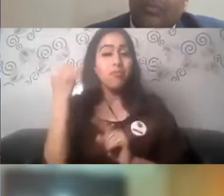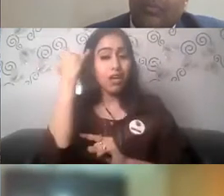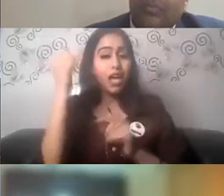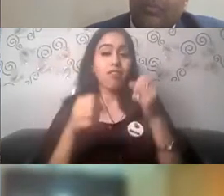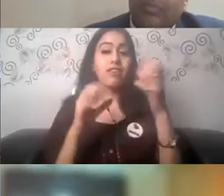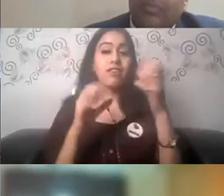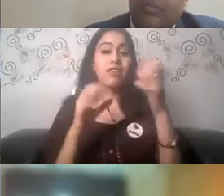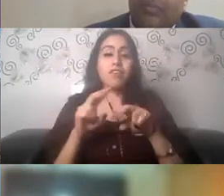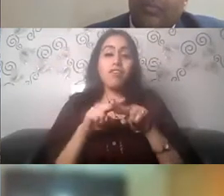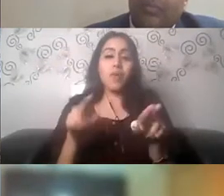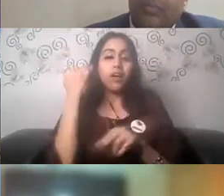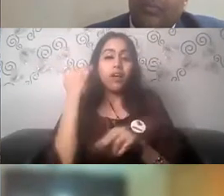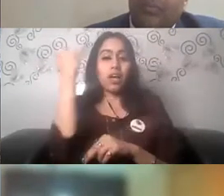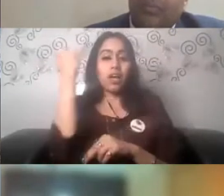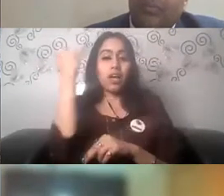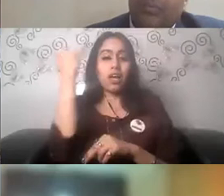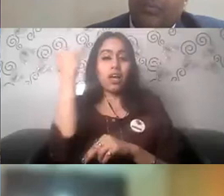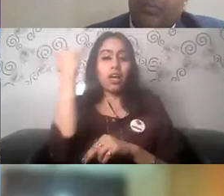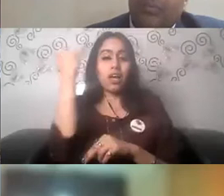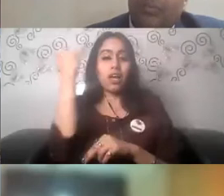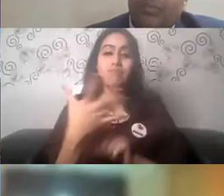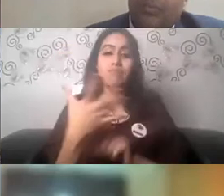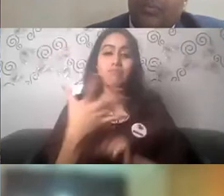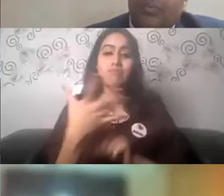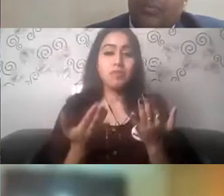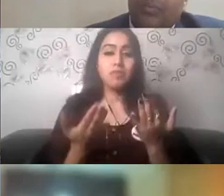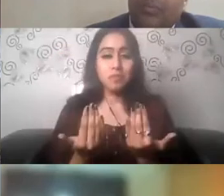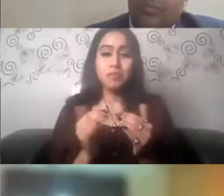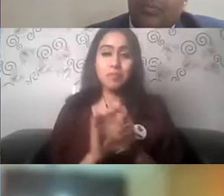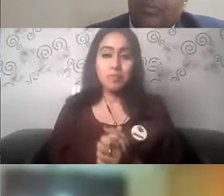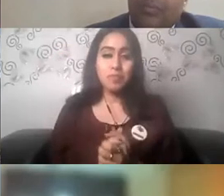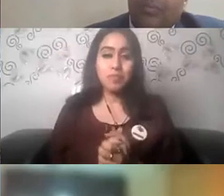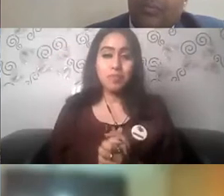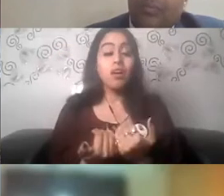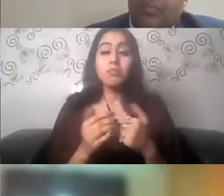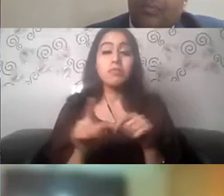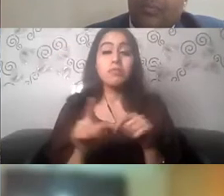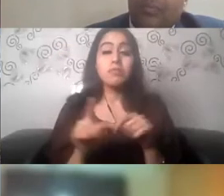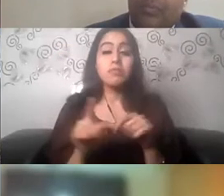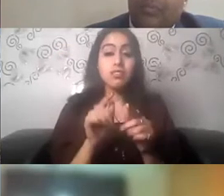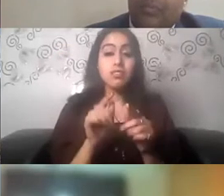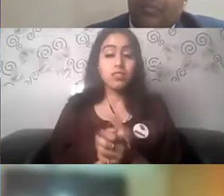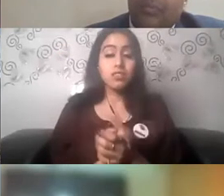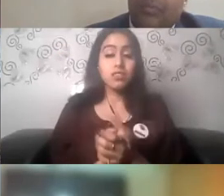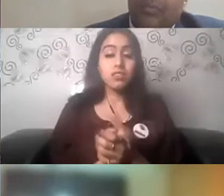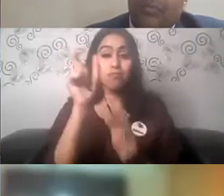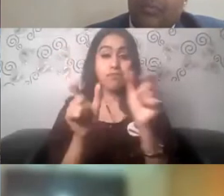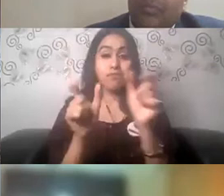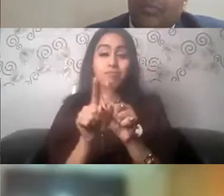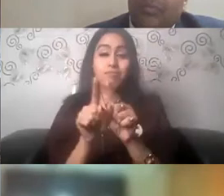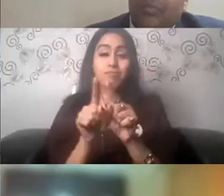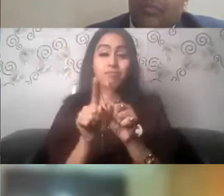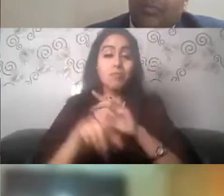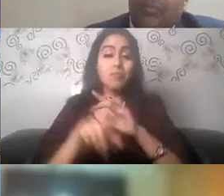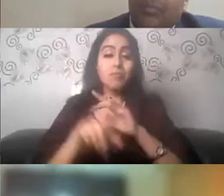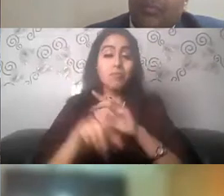we will work together as a team to achieve that. Now, I'm in contact with renowned personalities in the corporate world and